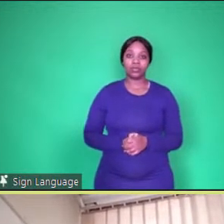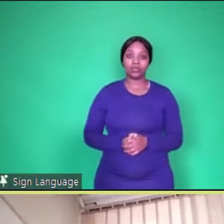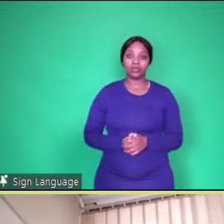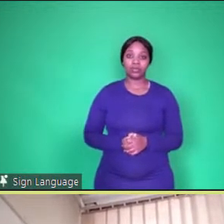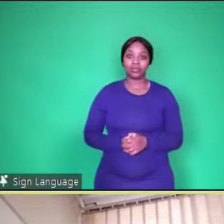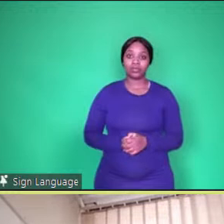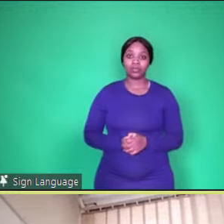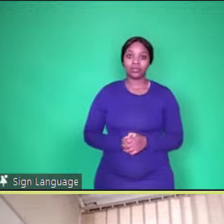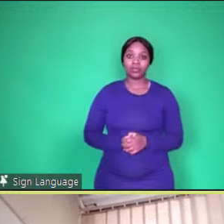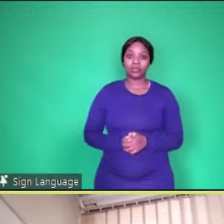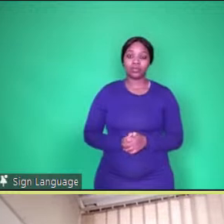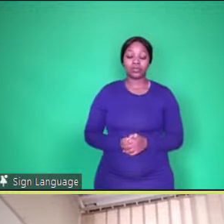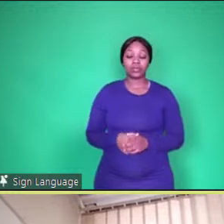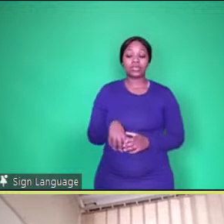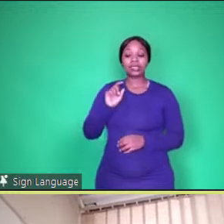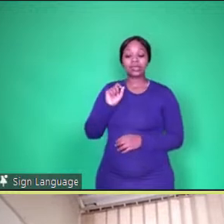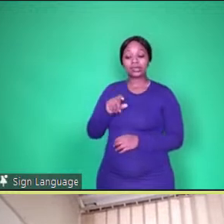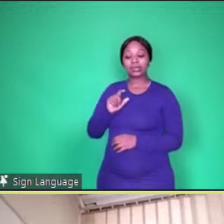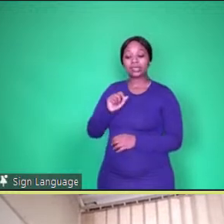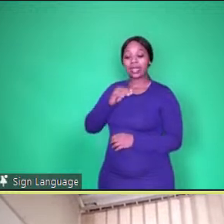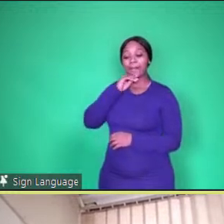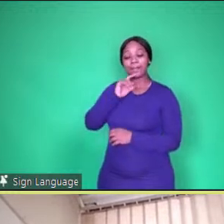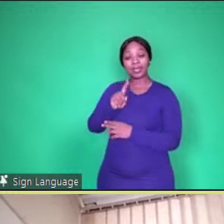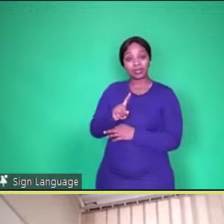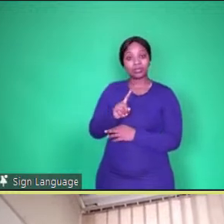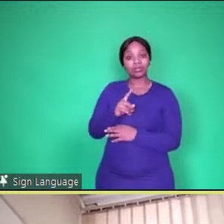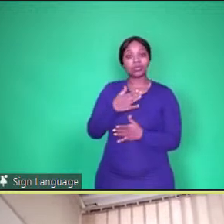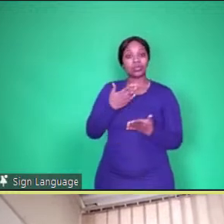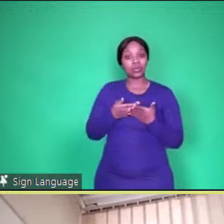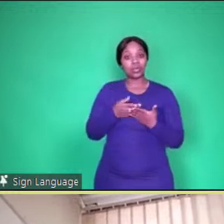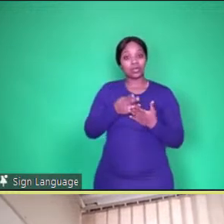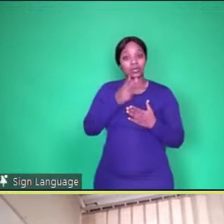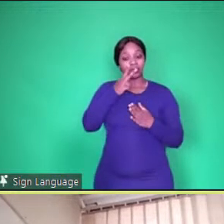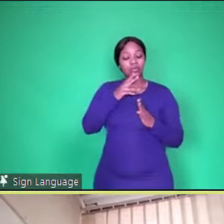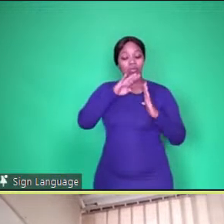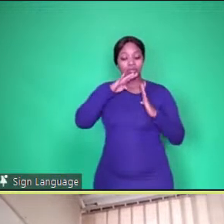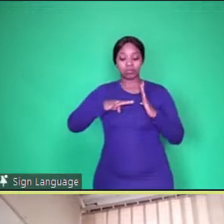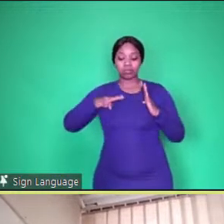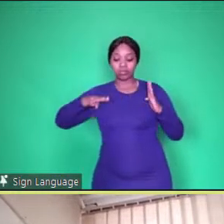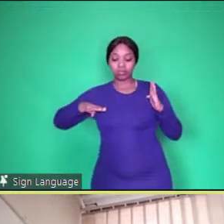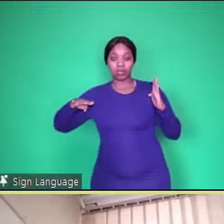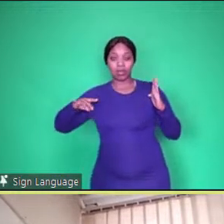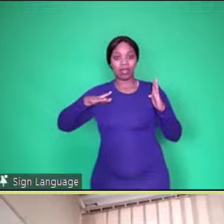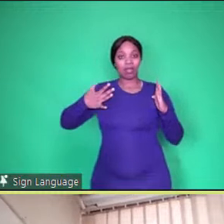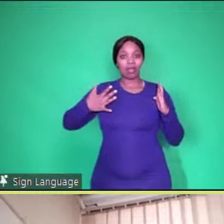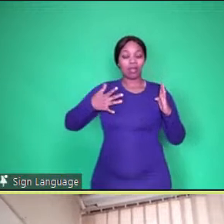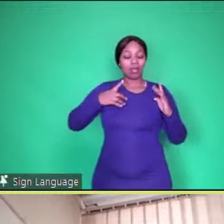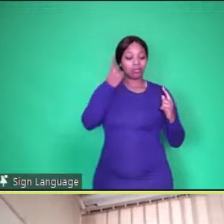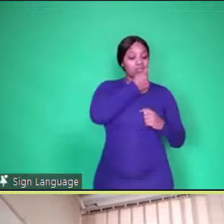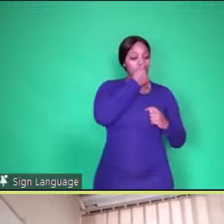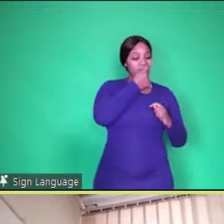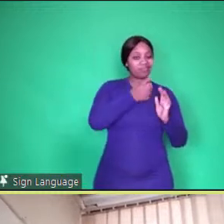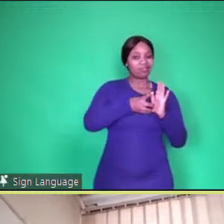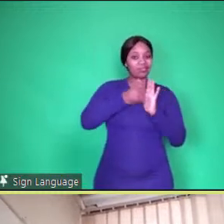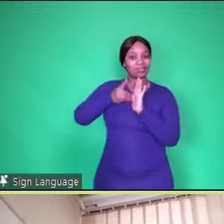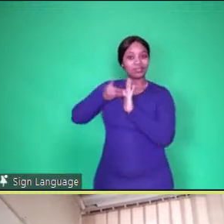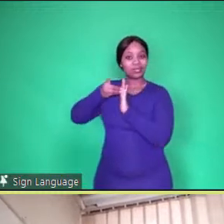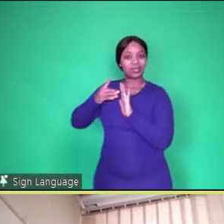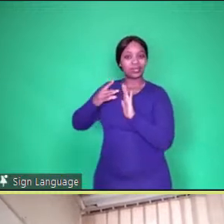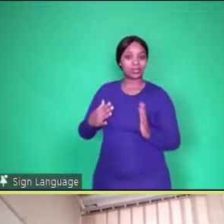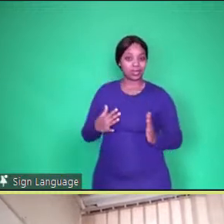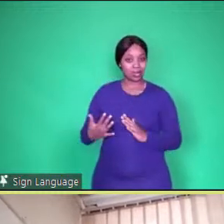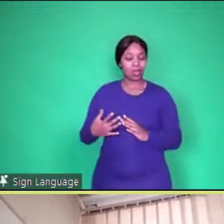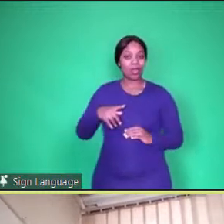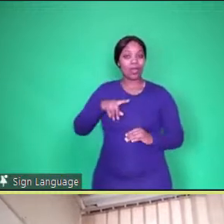And that means we are able to see the trend of rural-urban migration. But part